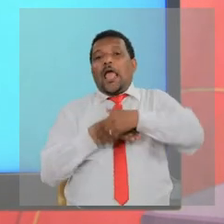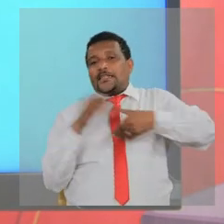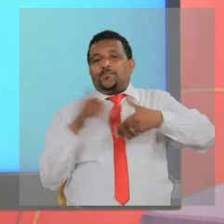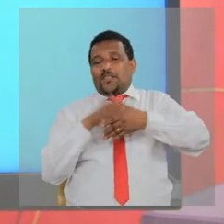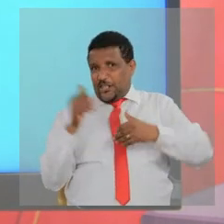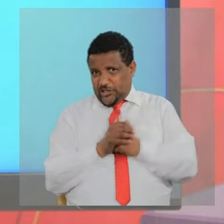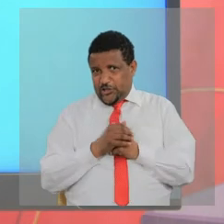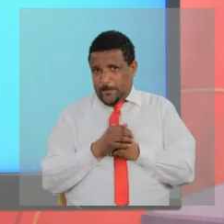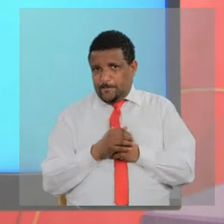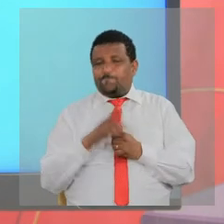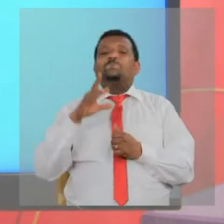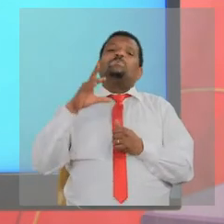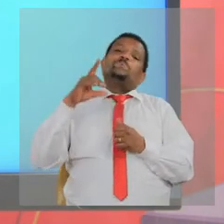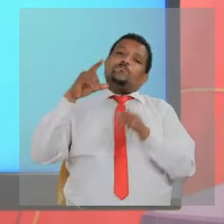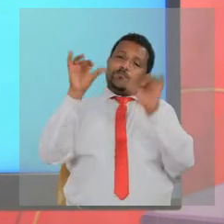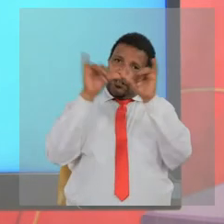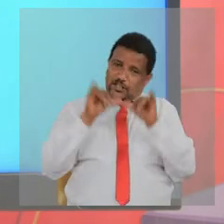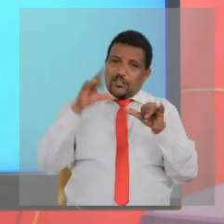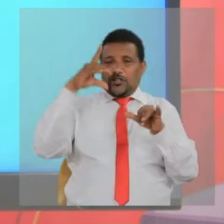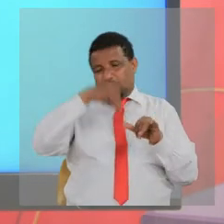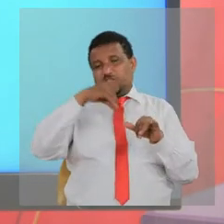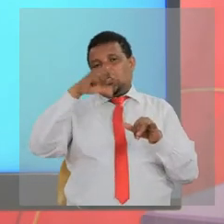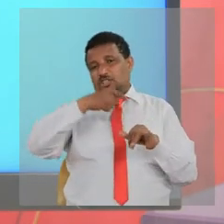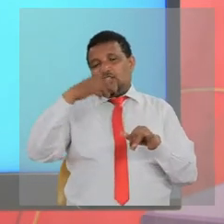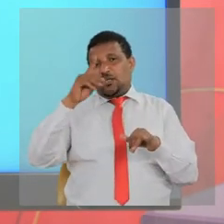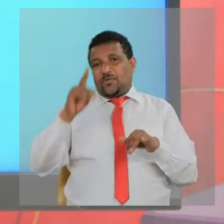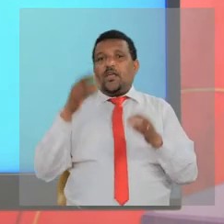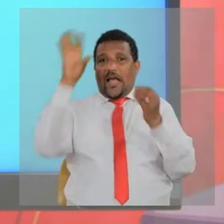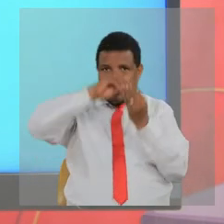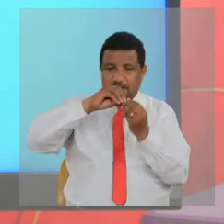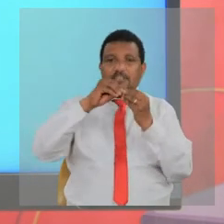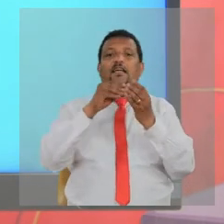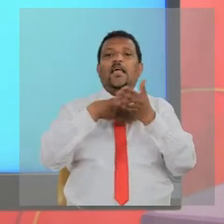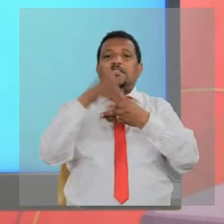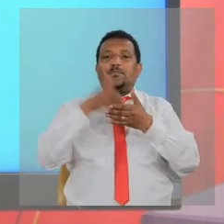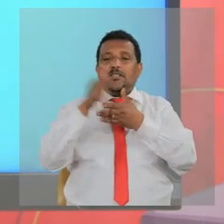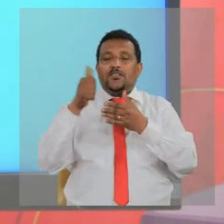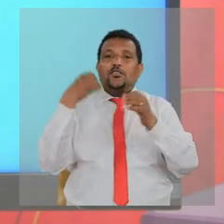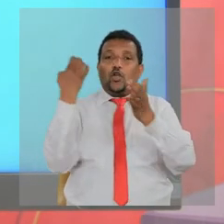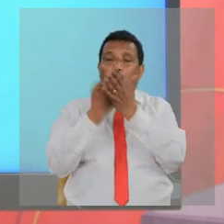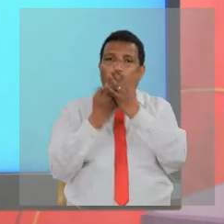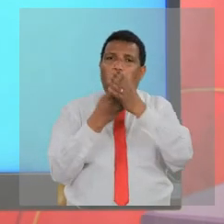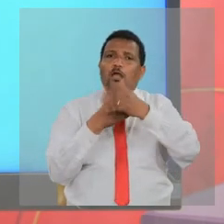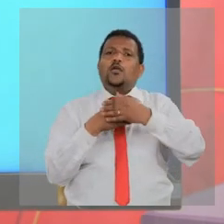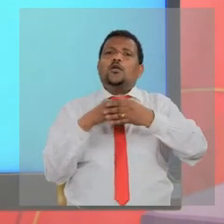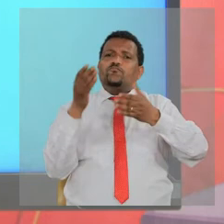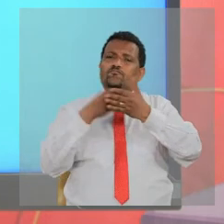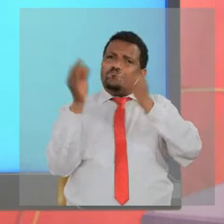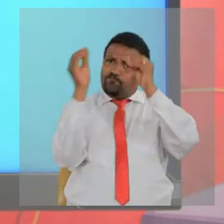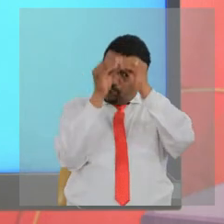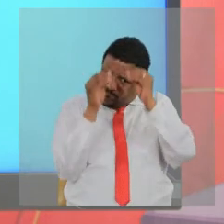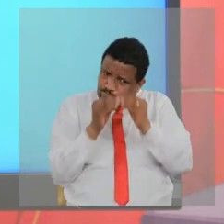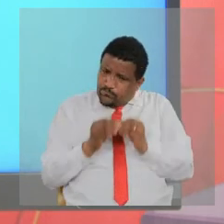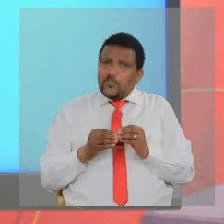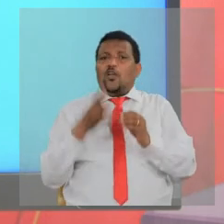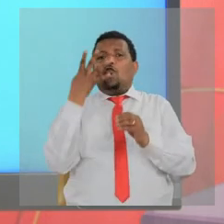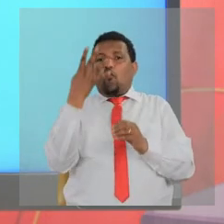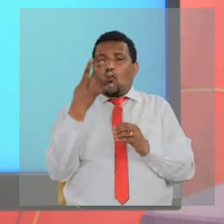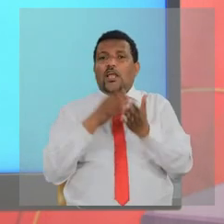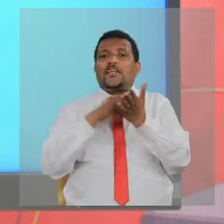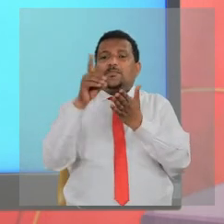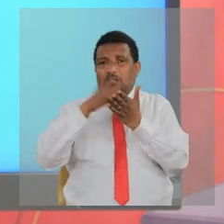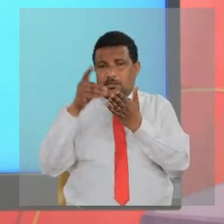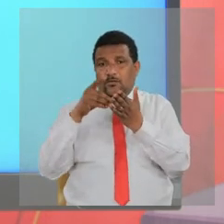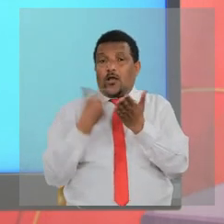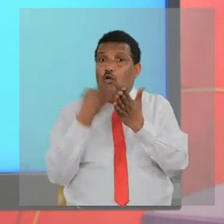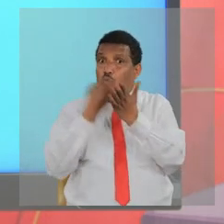expenditure approach of measuring GDP, GDP is measured by adding all the expenses made in an economy, and there are four expenses